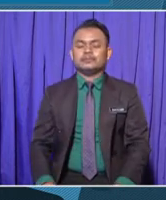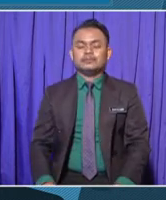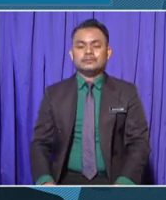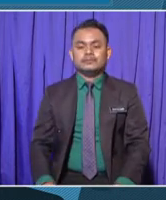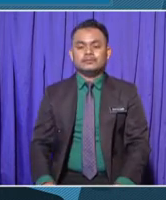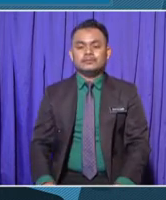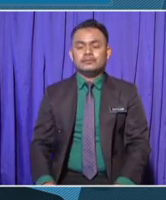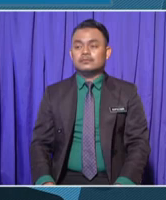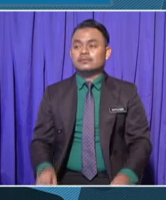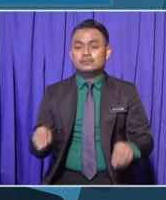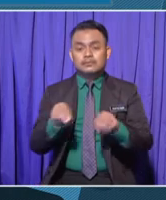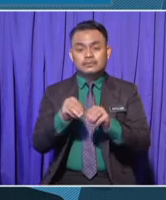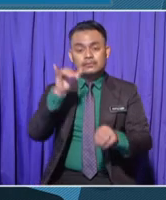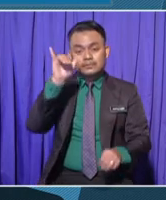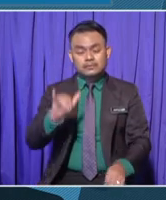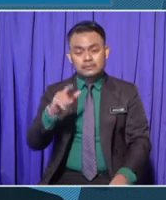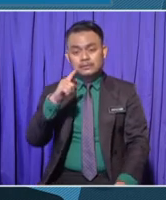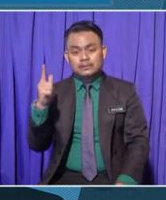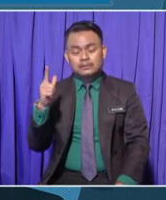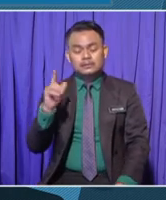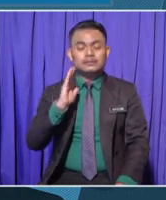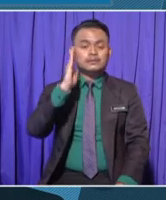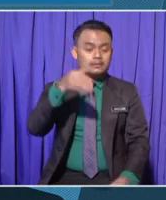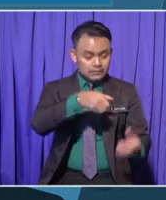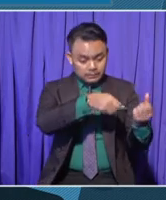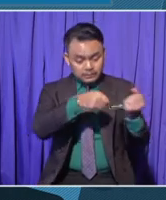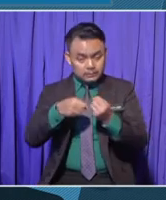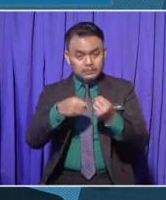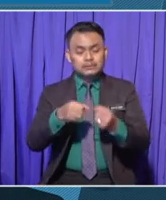Different polar magnets will attract each other,